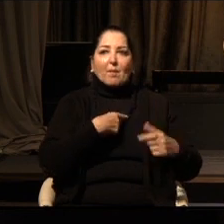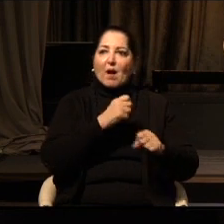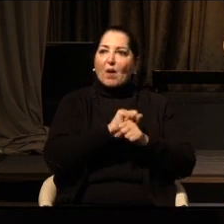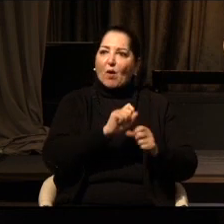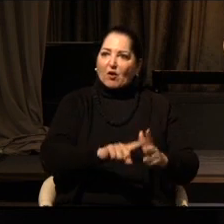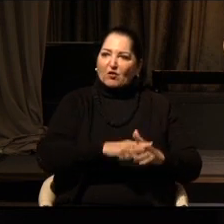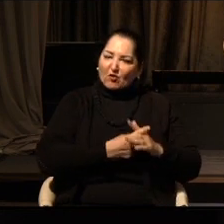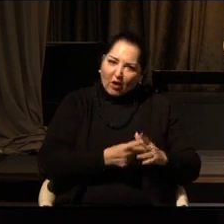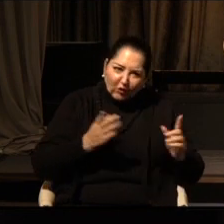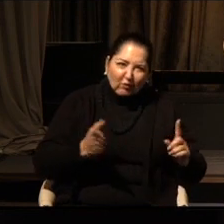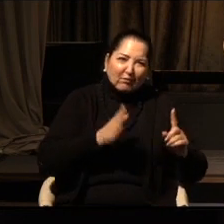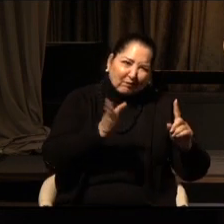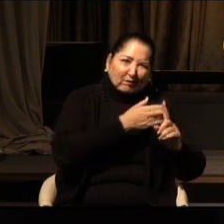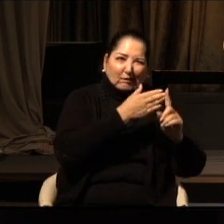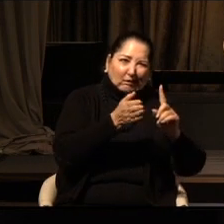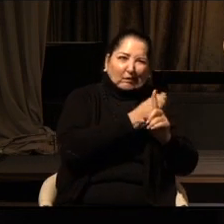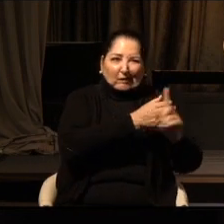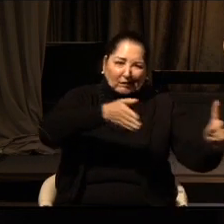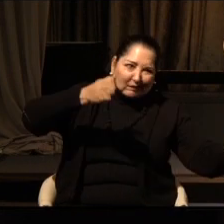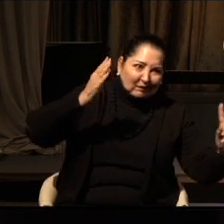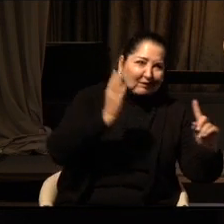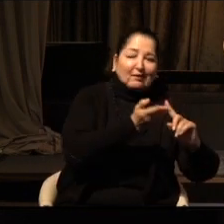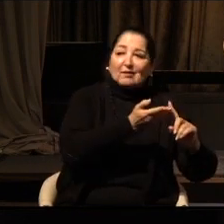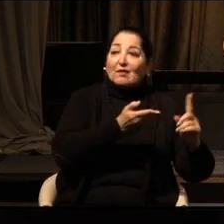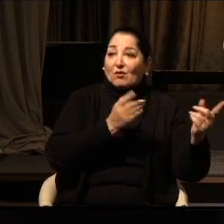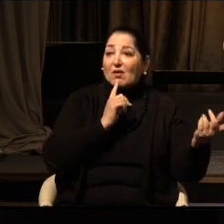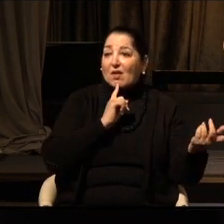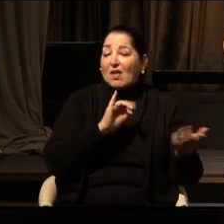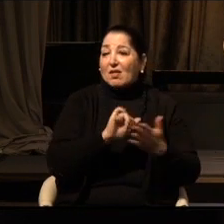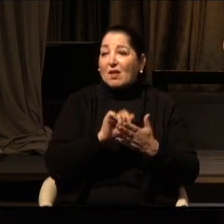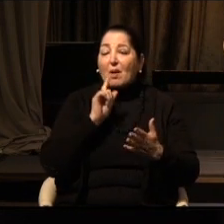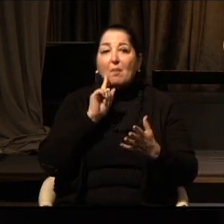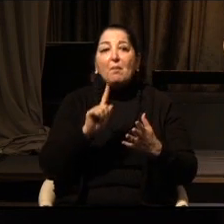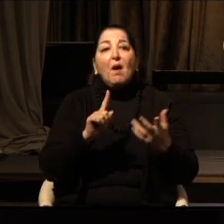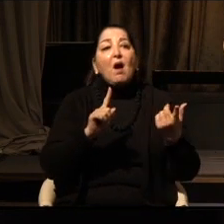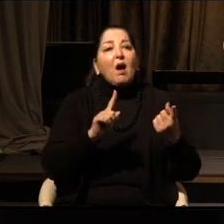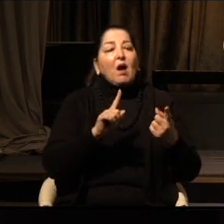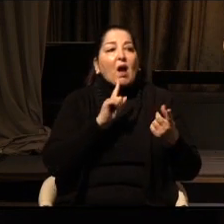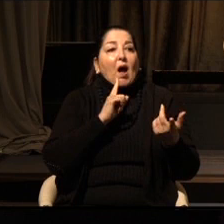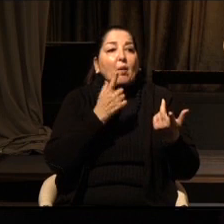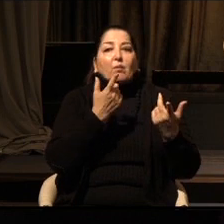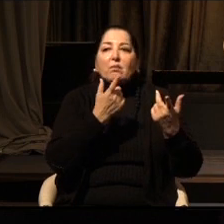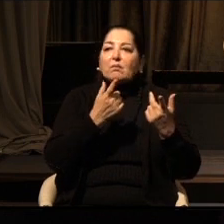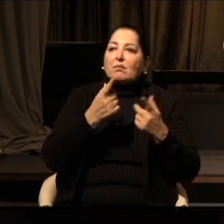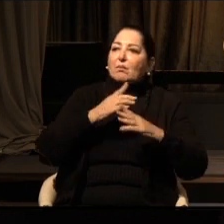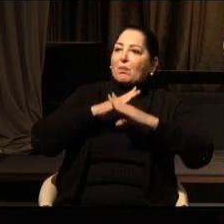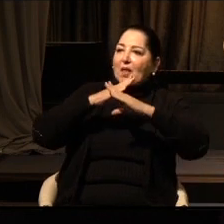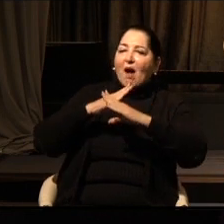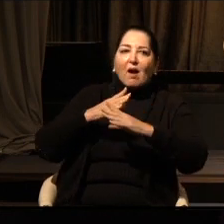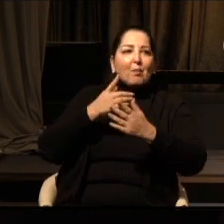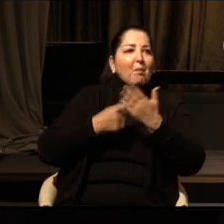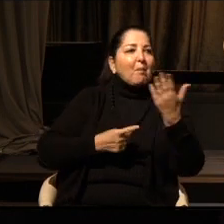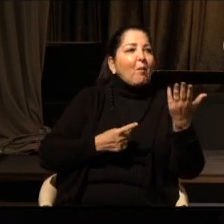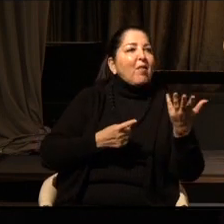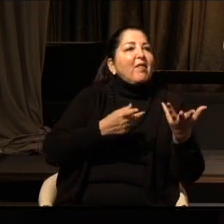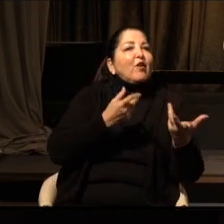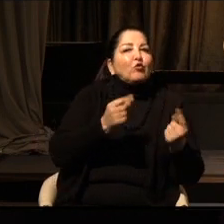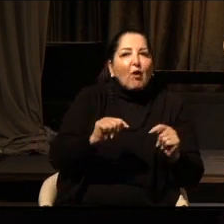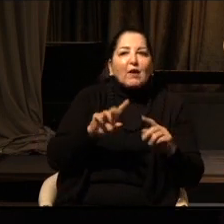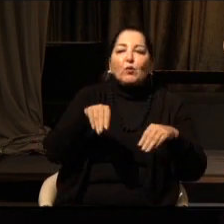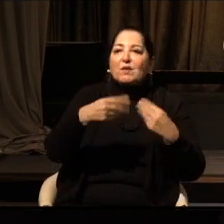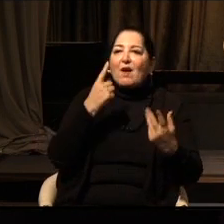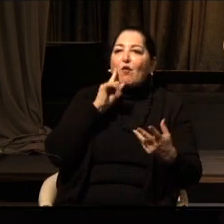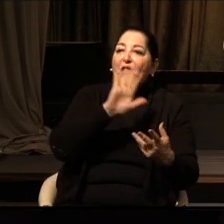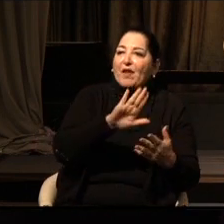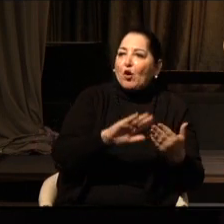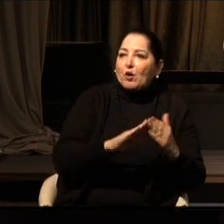can't be trusted to know their own community and what they're trying to put in their own venue. The system is also problematic when a well-meaning artist or agent